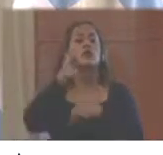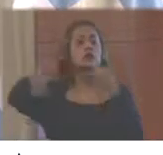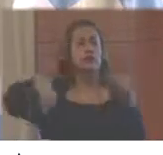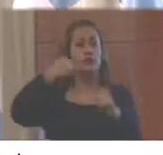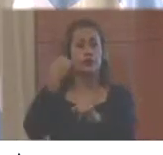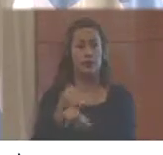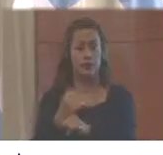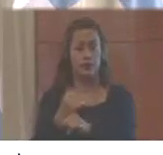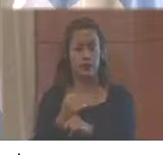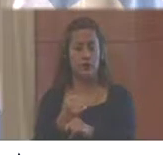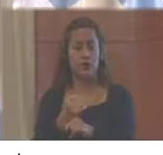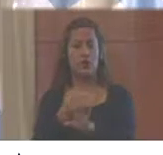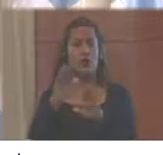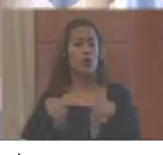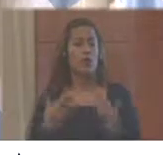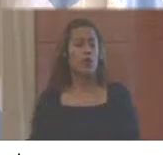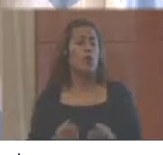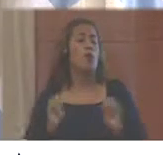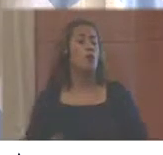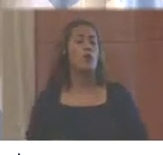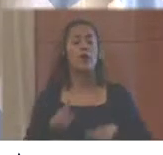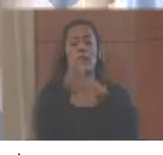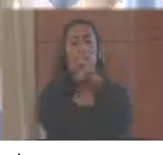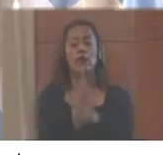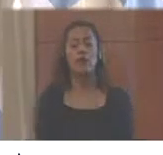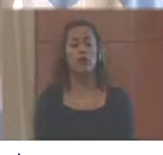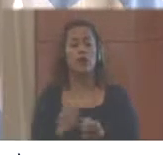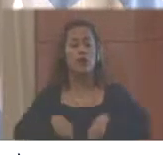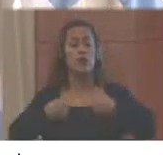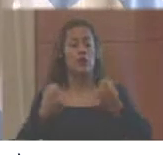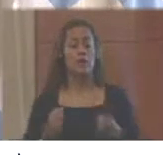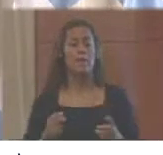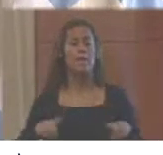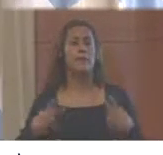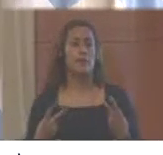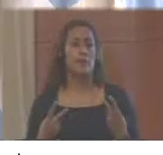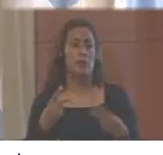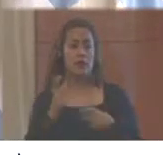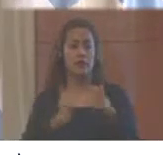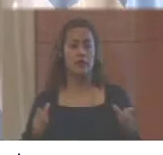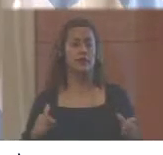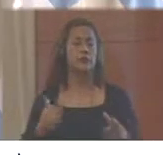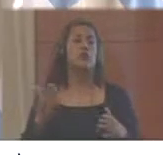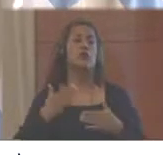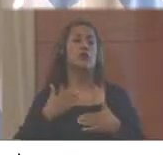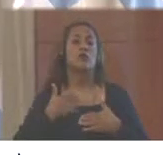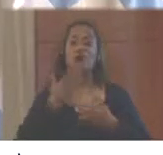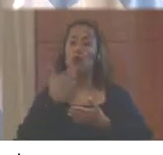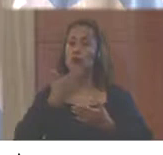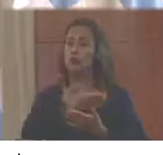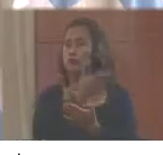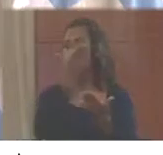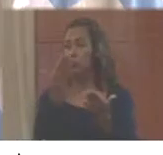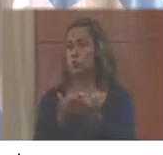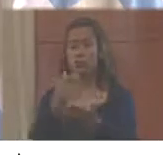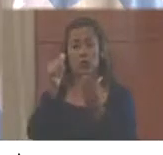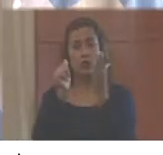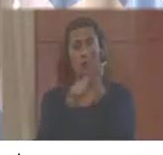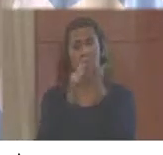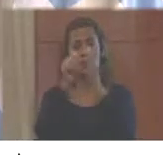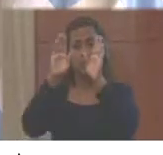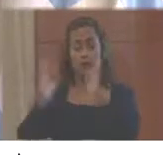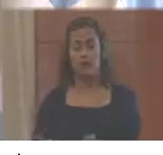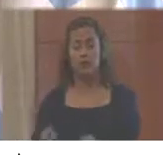responsibilities by governments and international organizations, which is to safeguard people's lives. I extend hereby